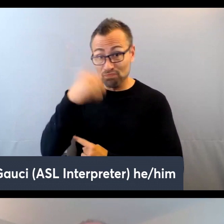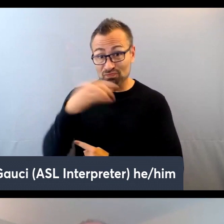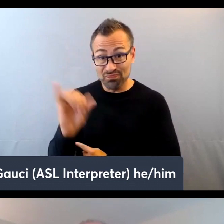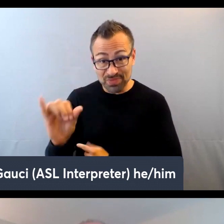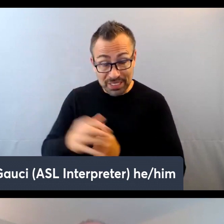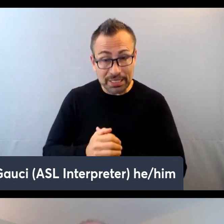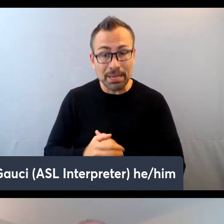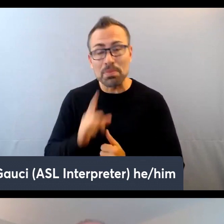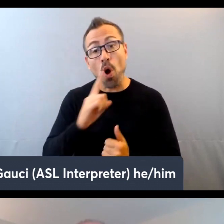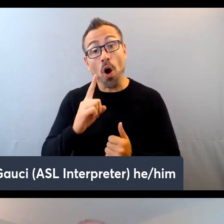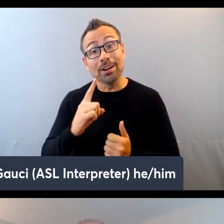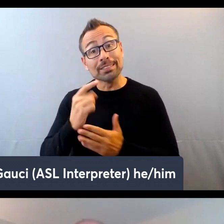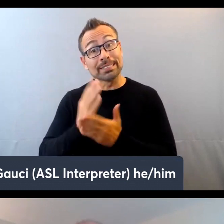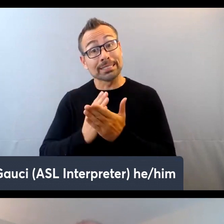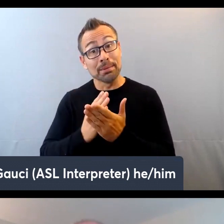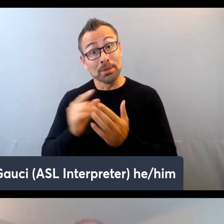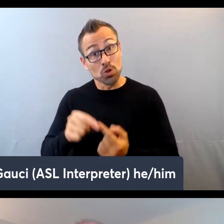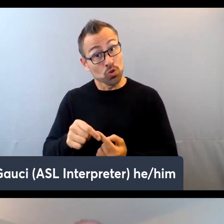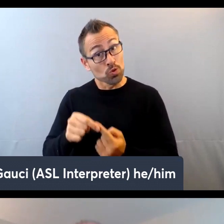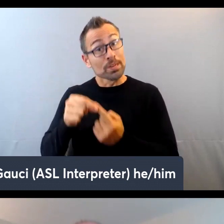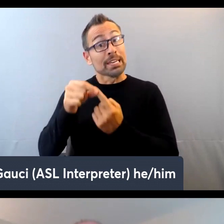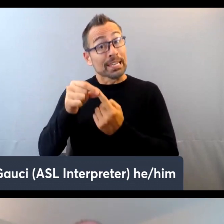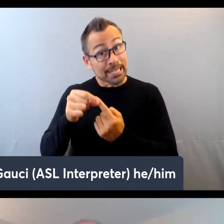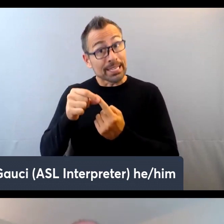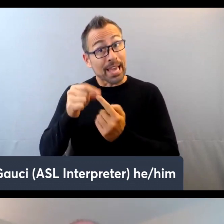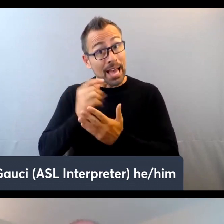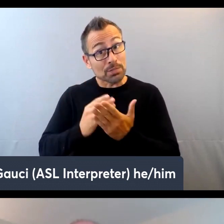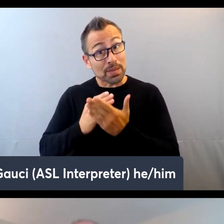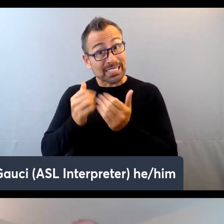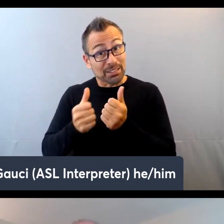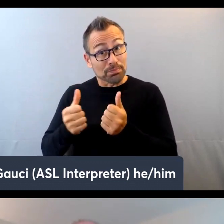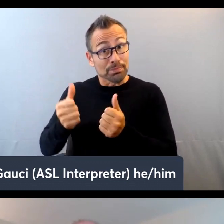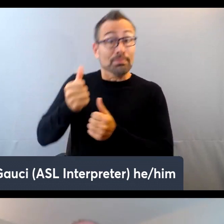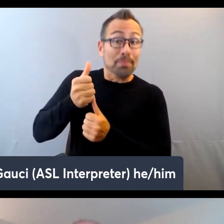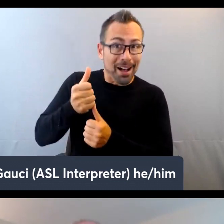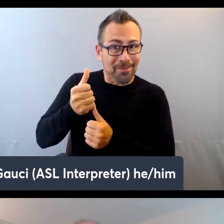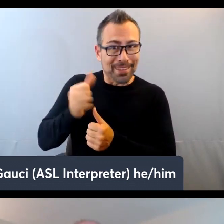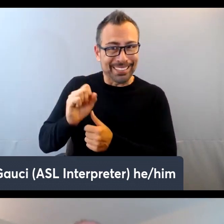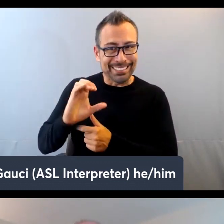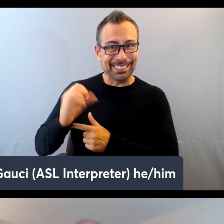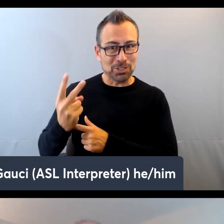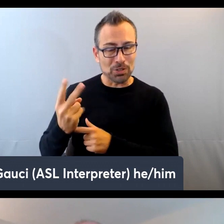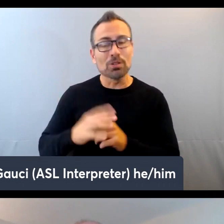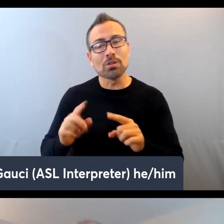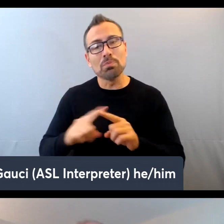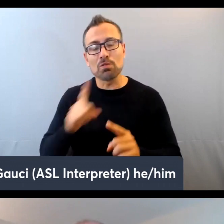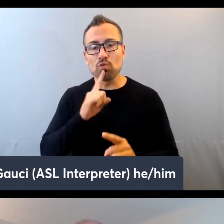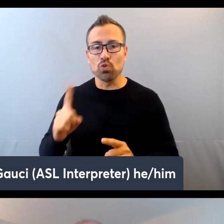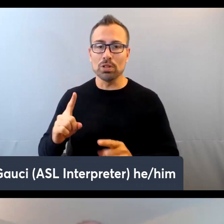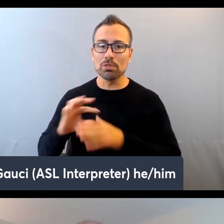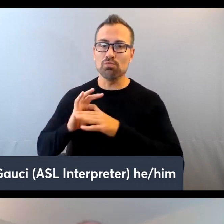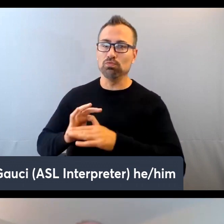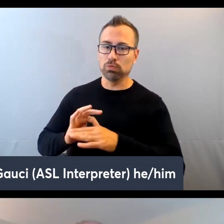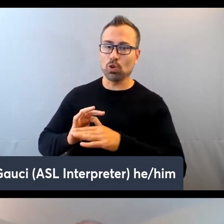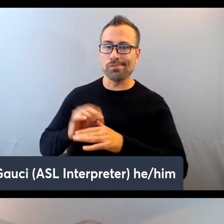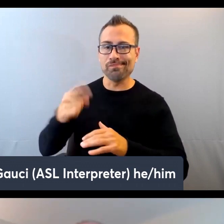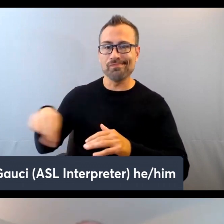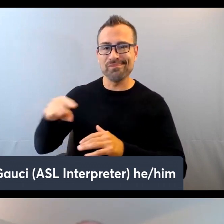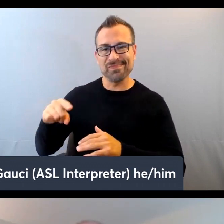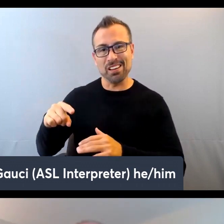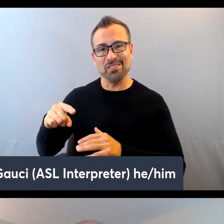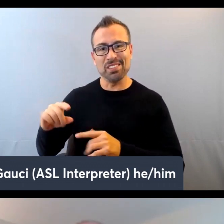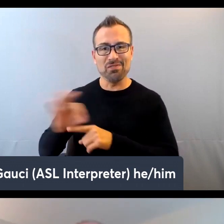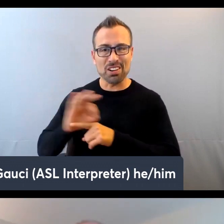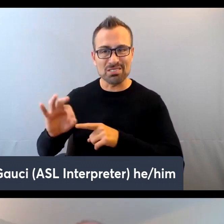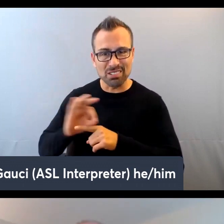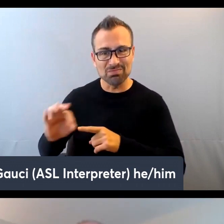sort of above and beyond EC2, but the core of the EC2 functionality works exactly the same